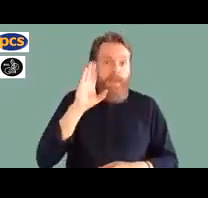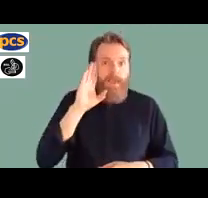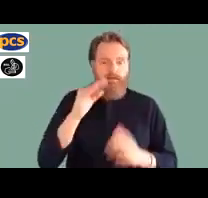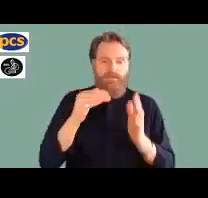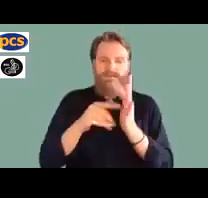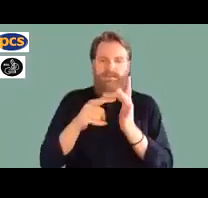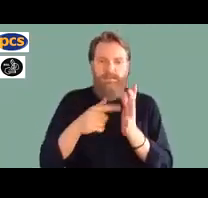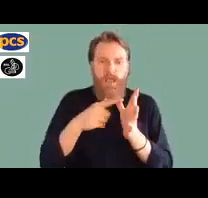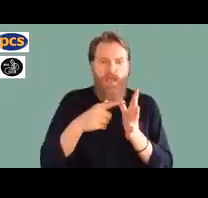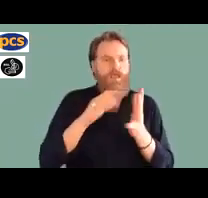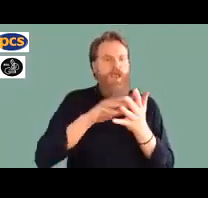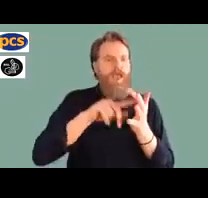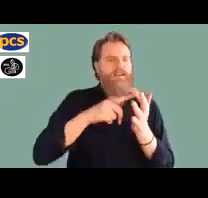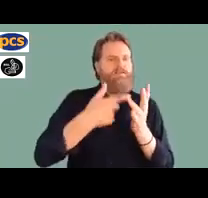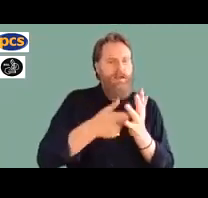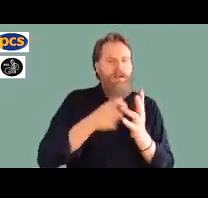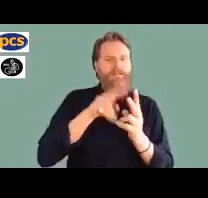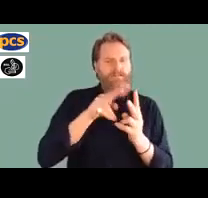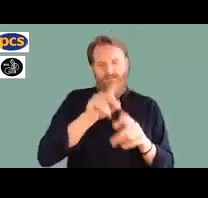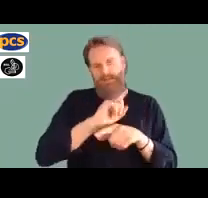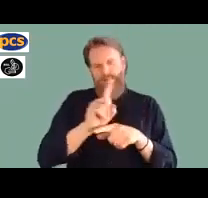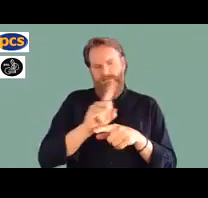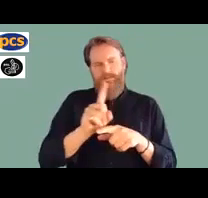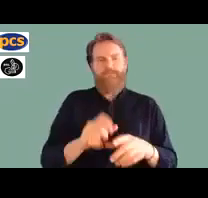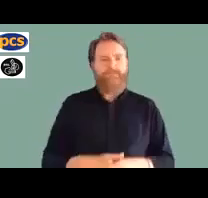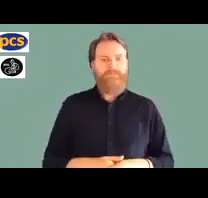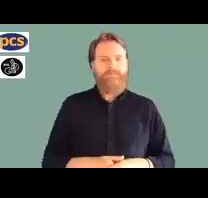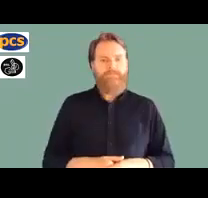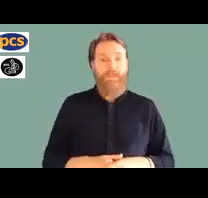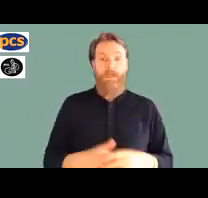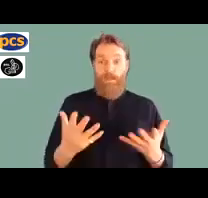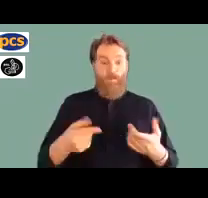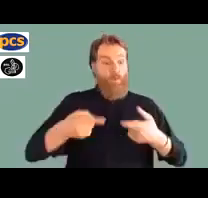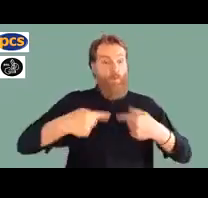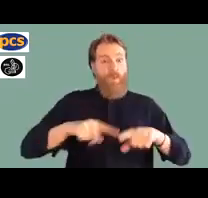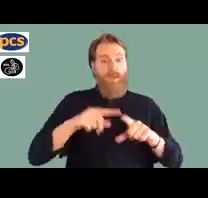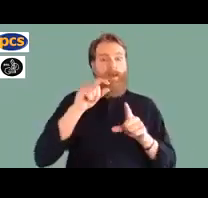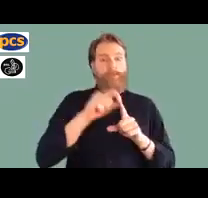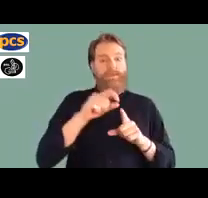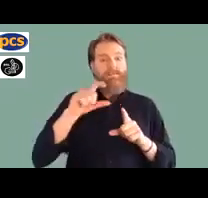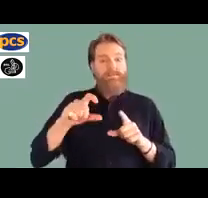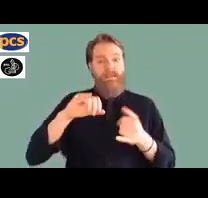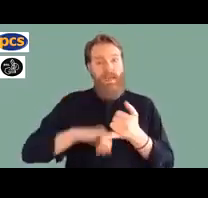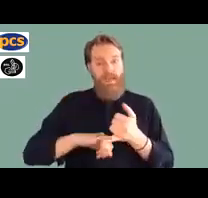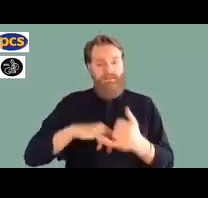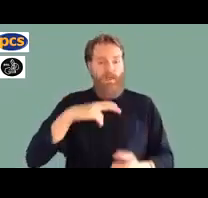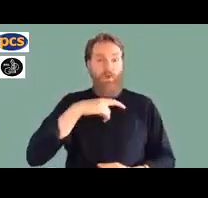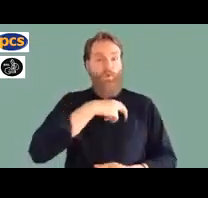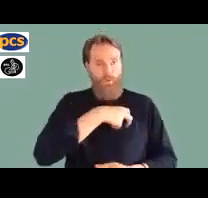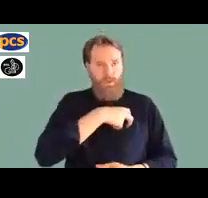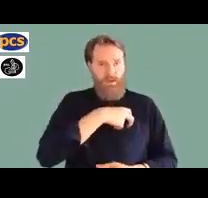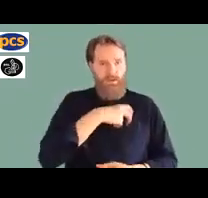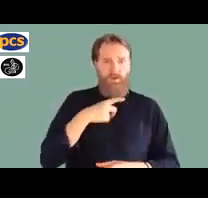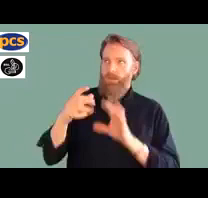take questions for people later on. I mean, obviously, as a union, we have now been notified by the Cabinet Office that